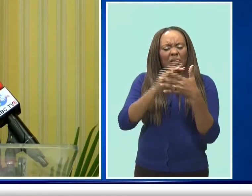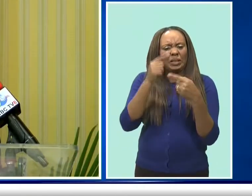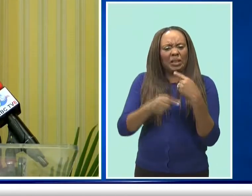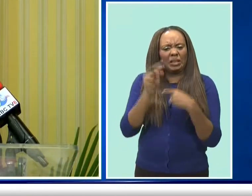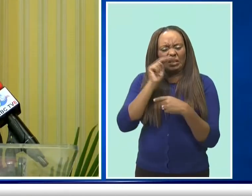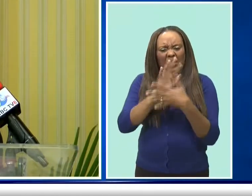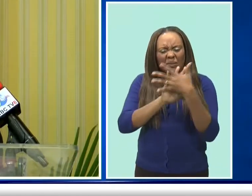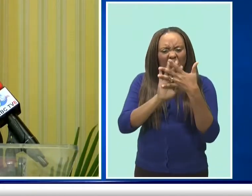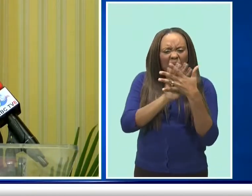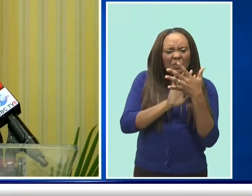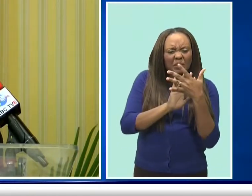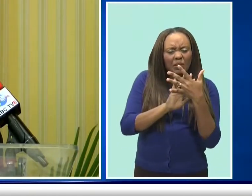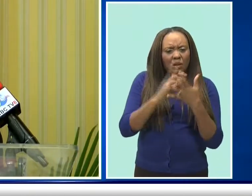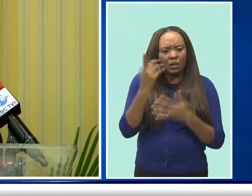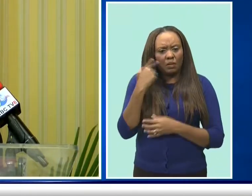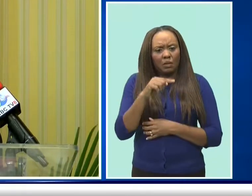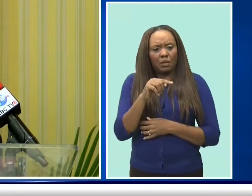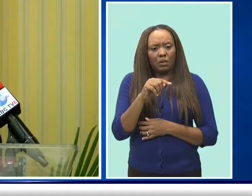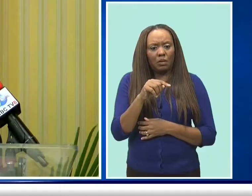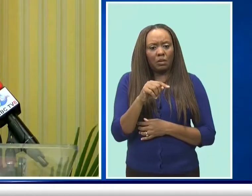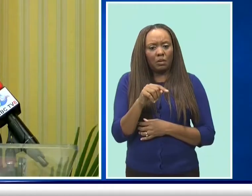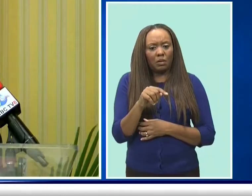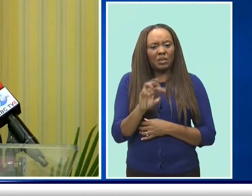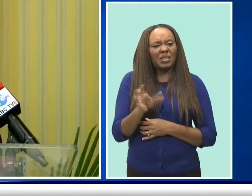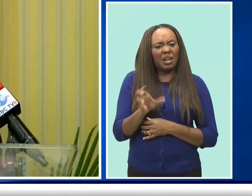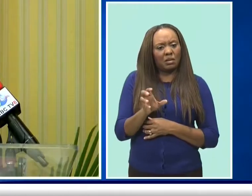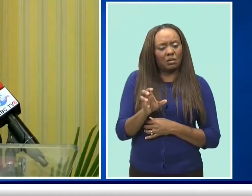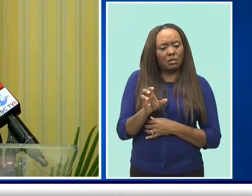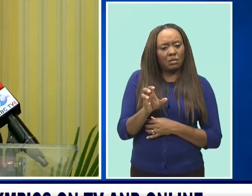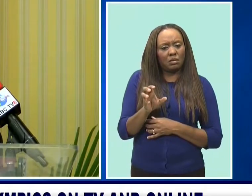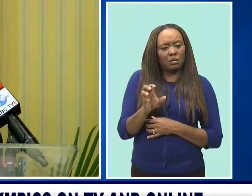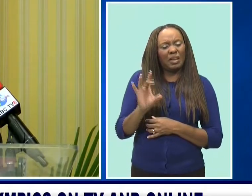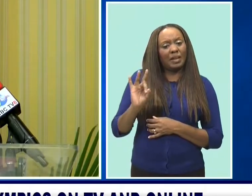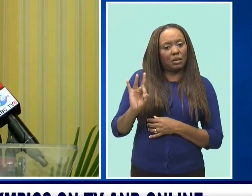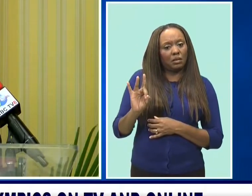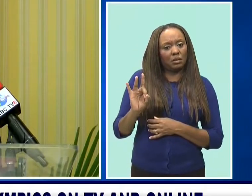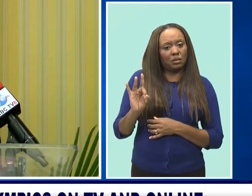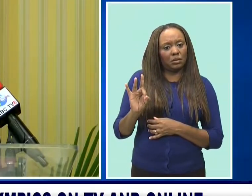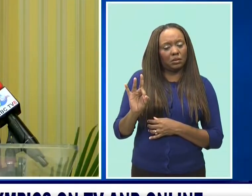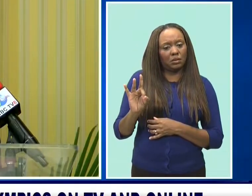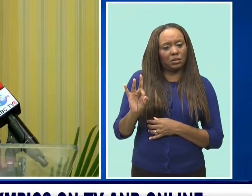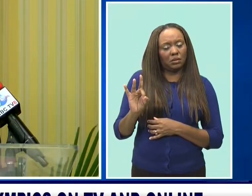on TV8 from your current service provider,